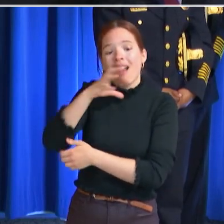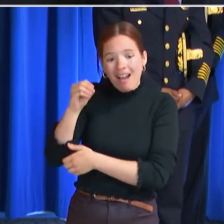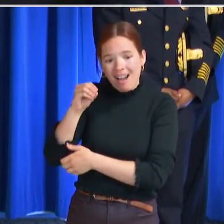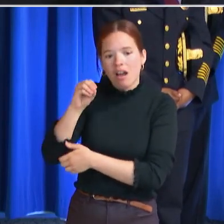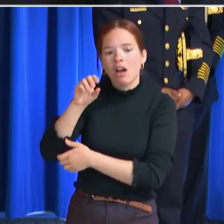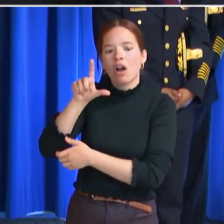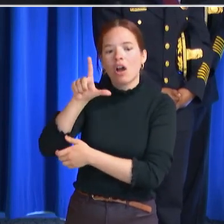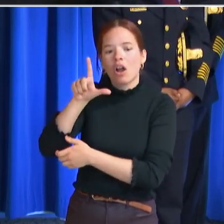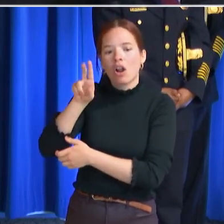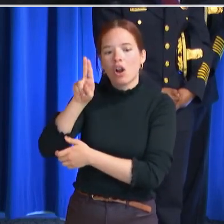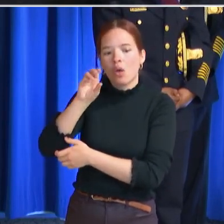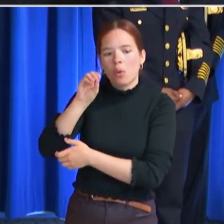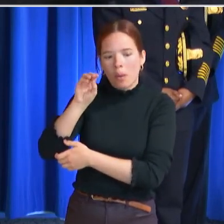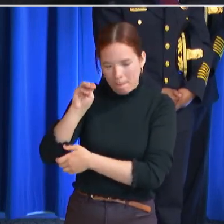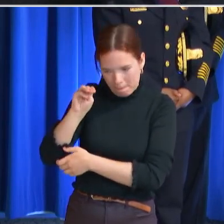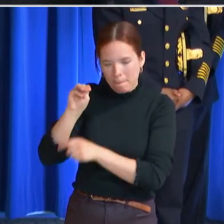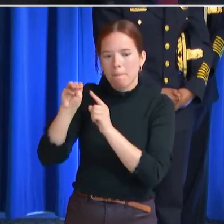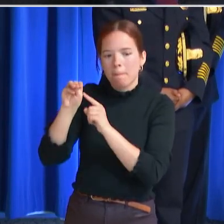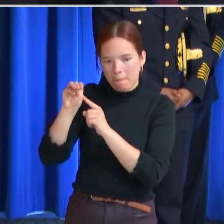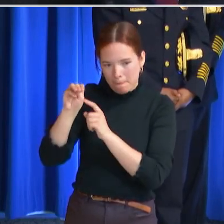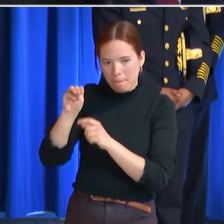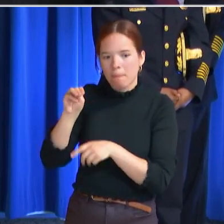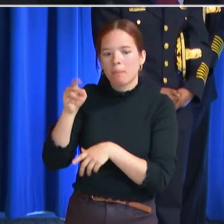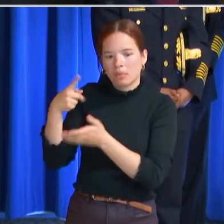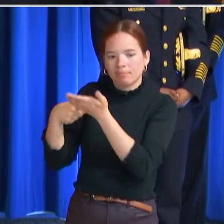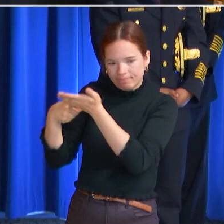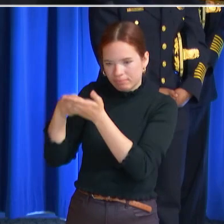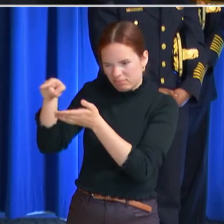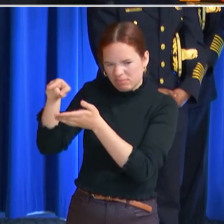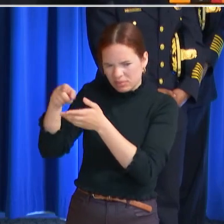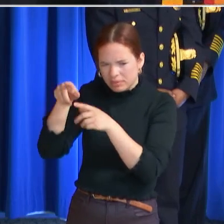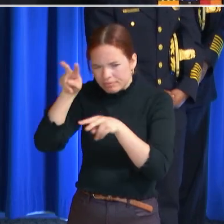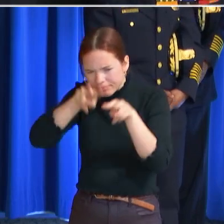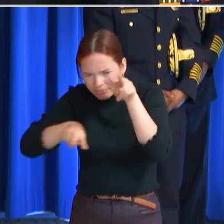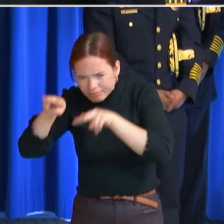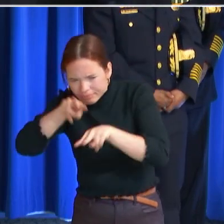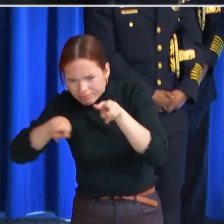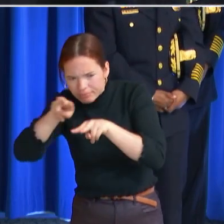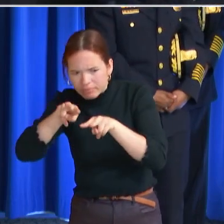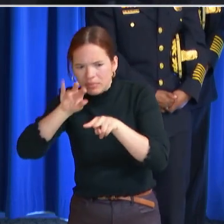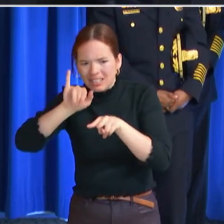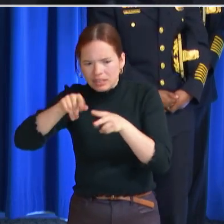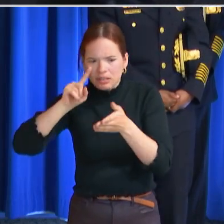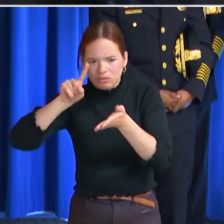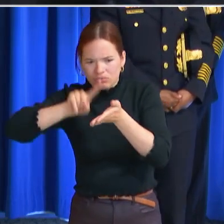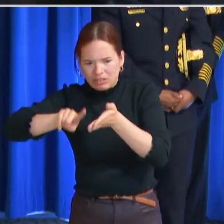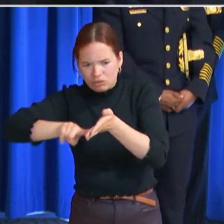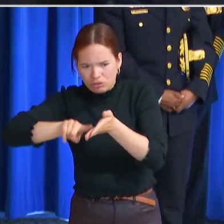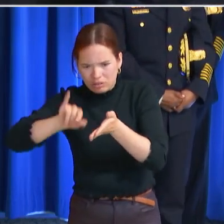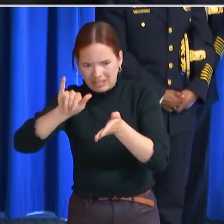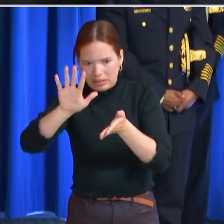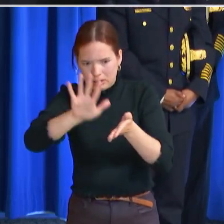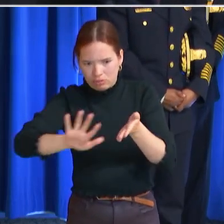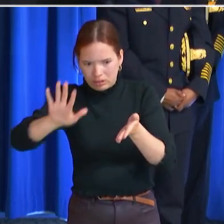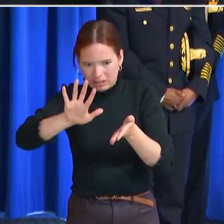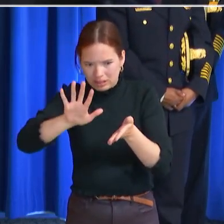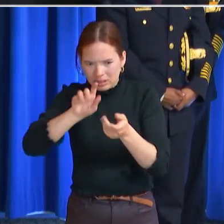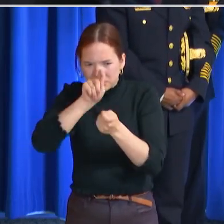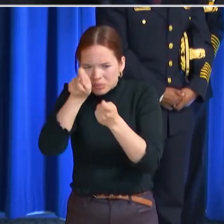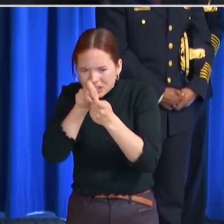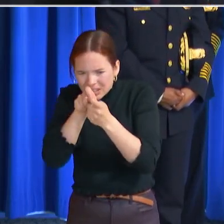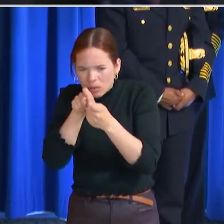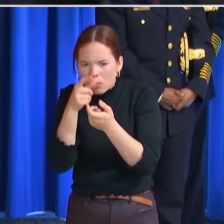hotspot policing, the science tells us if you focus in, or the research rather tells us if you focus in on specific areas